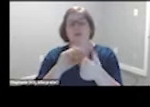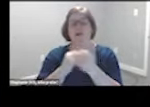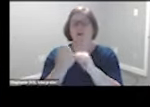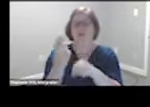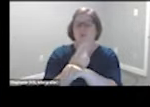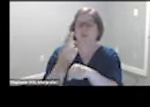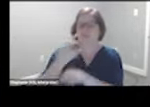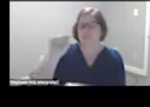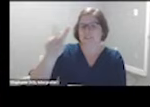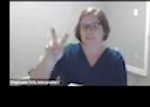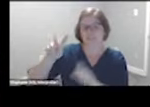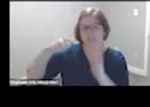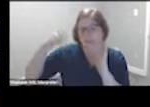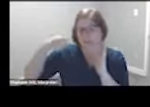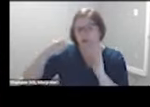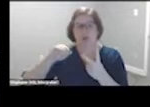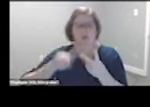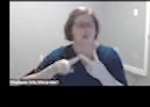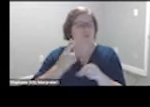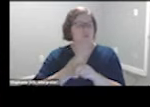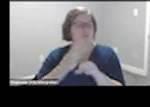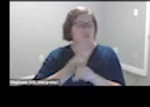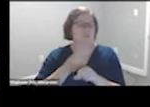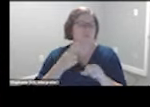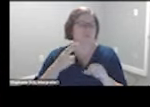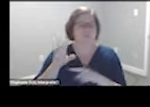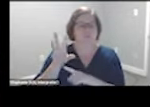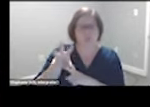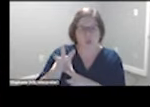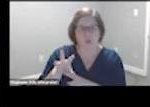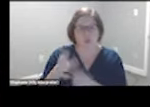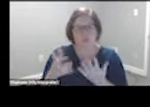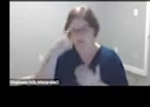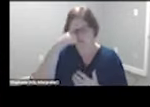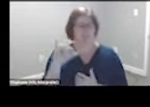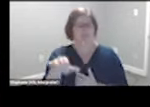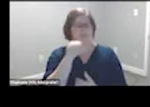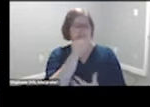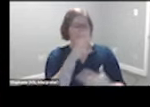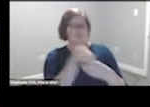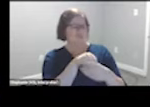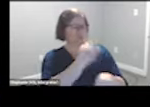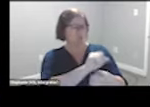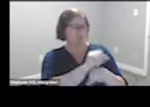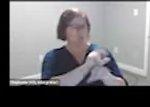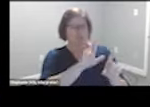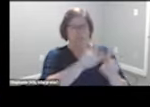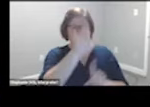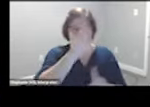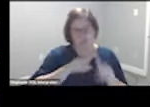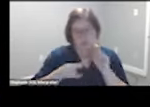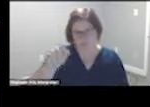a video. You cannot think of that as a part of job of an astronaut, but as you watch the YouTube